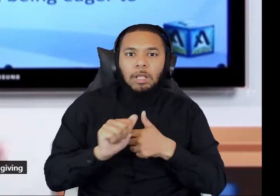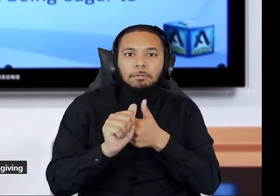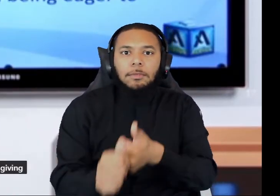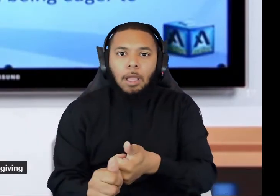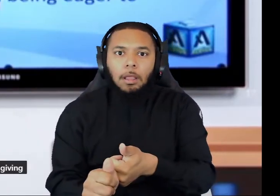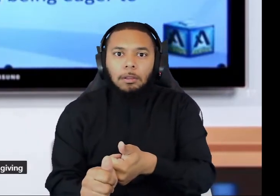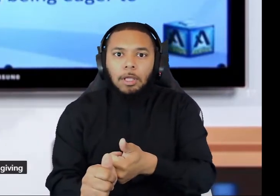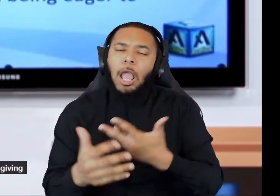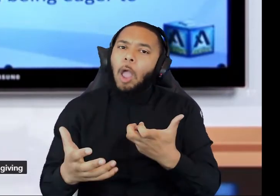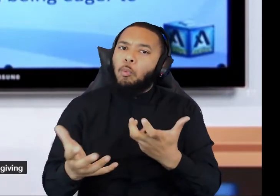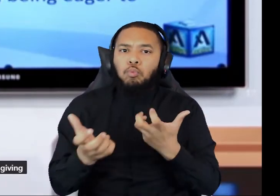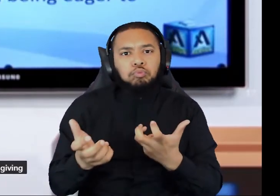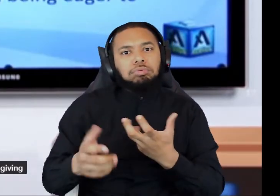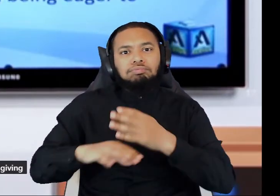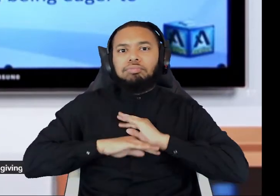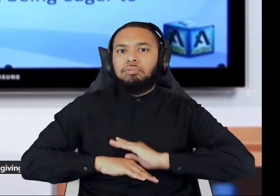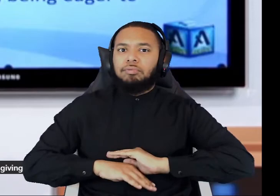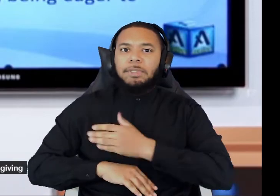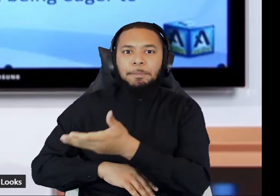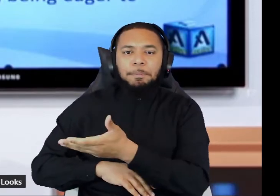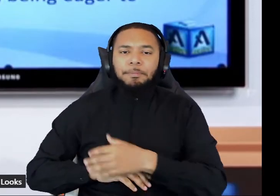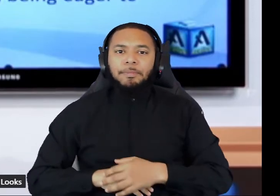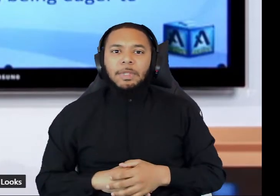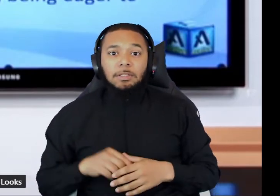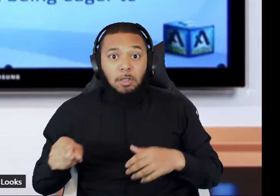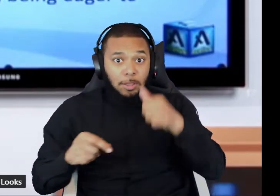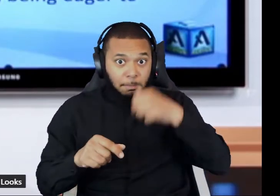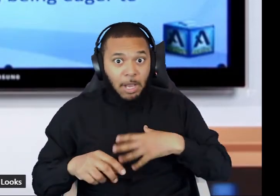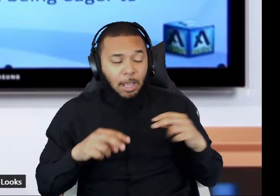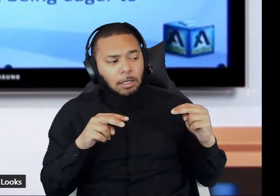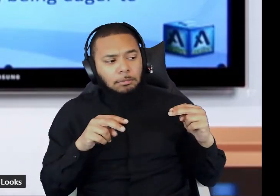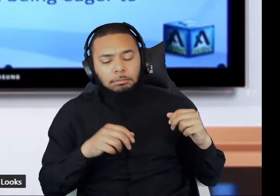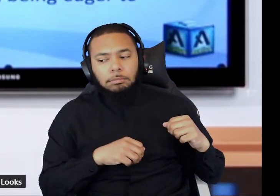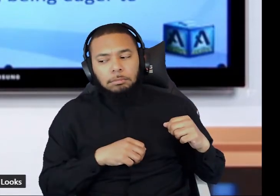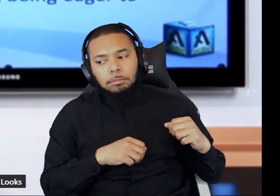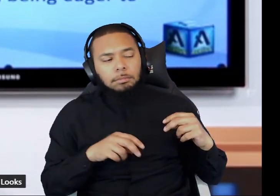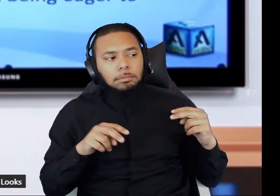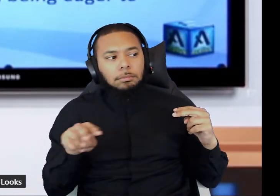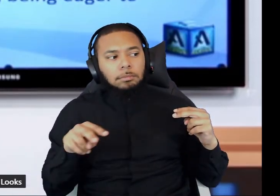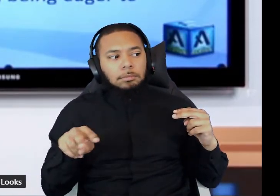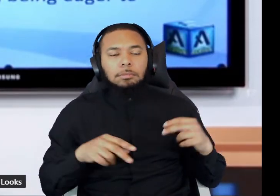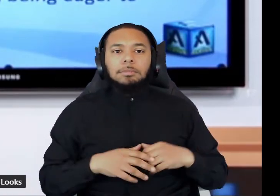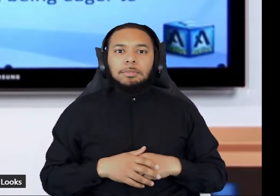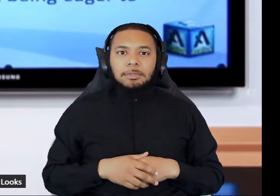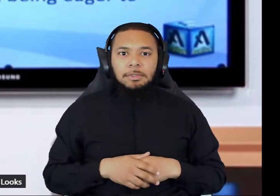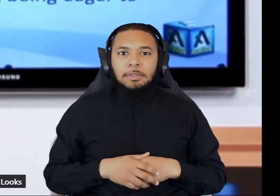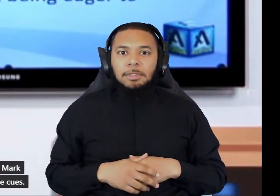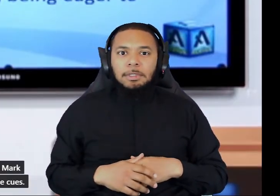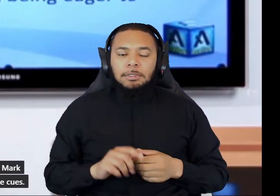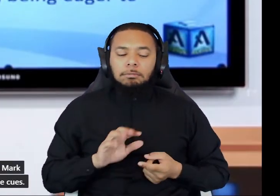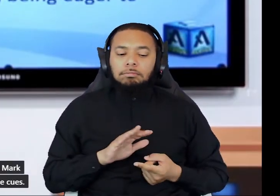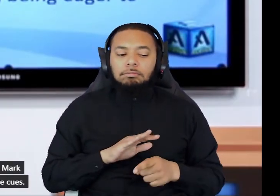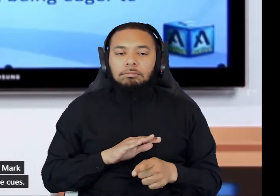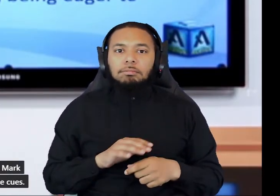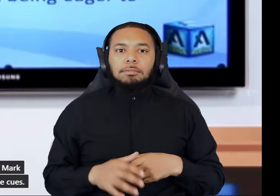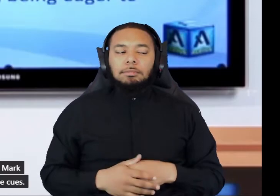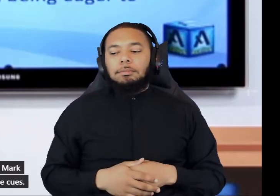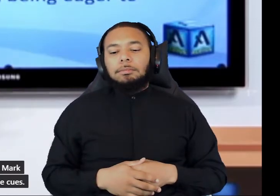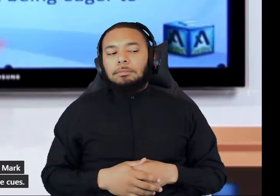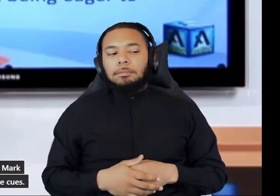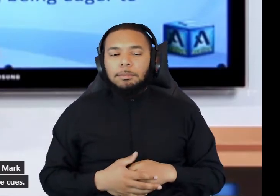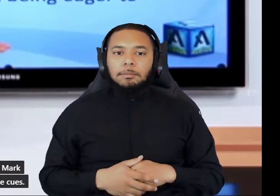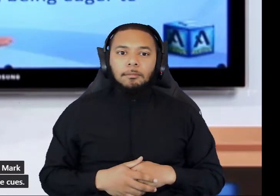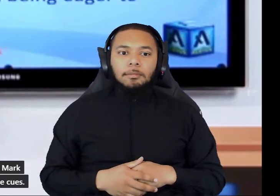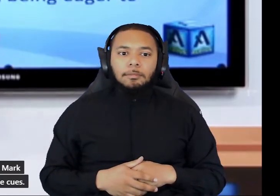him. This man's giving him signals with furtive looks, just sly, quick looks out of the corner of his eye,